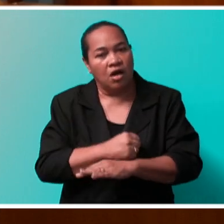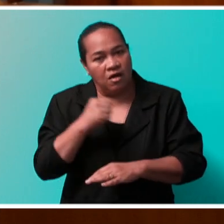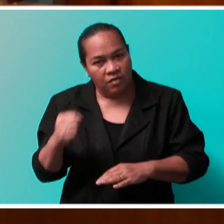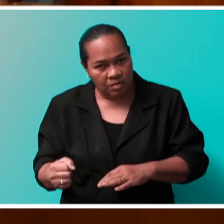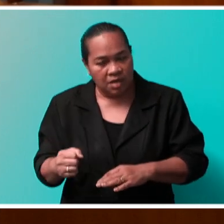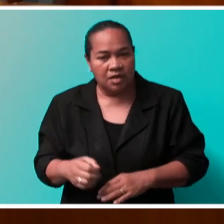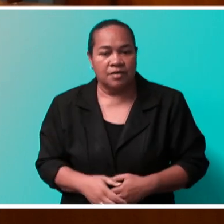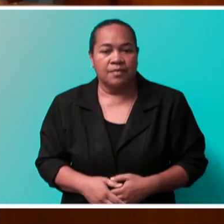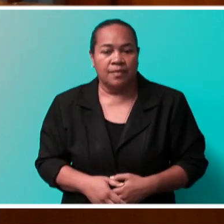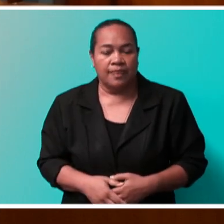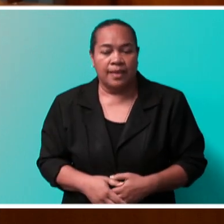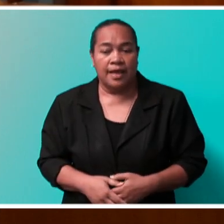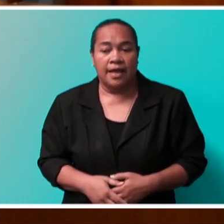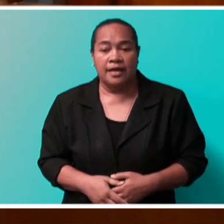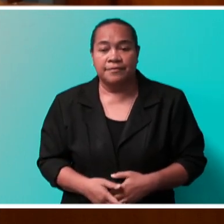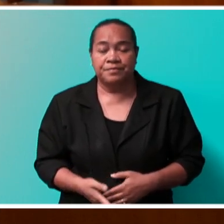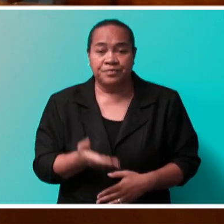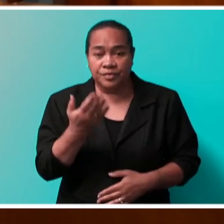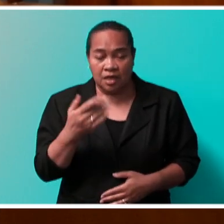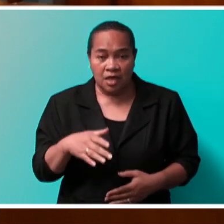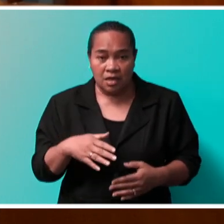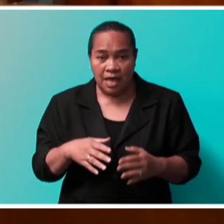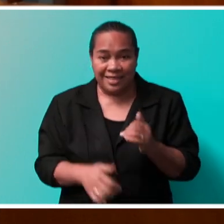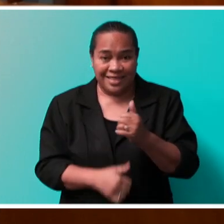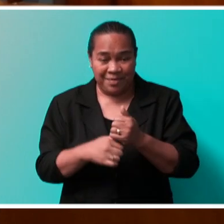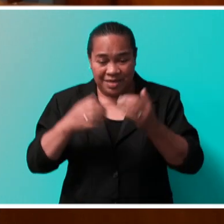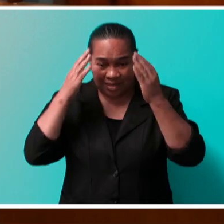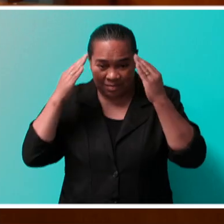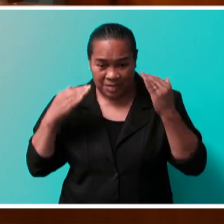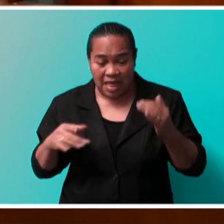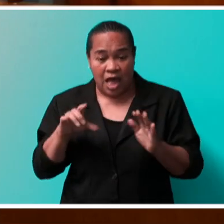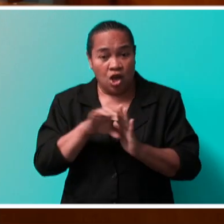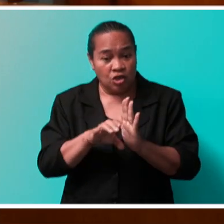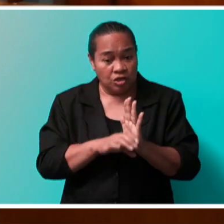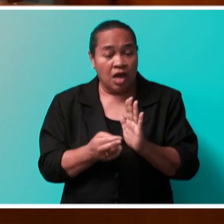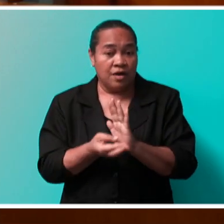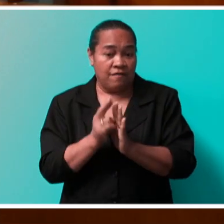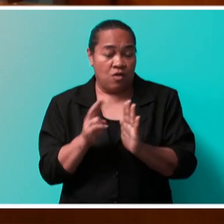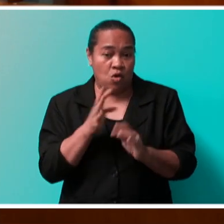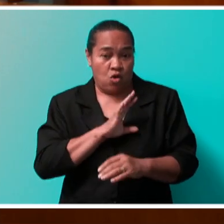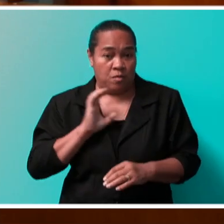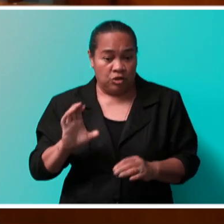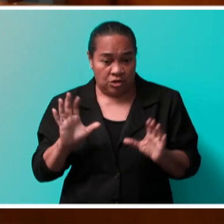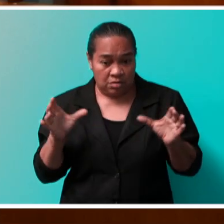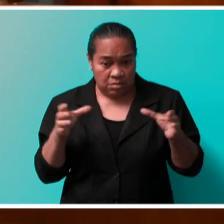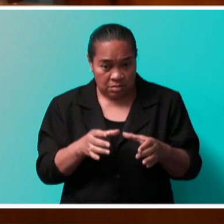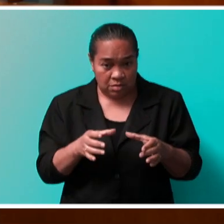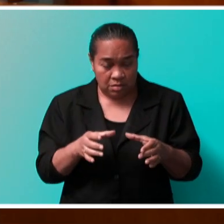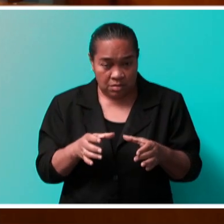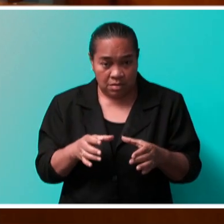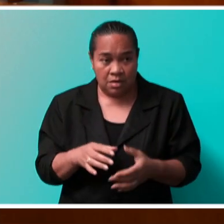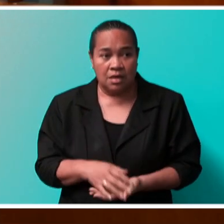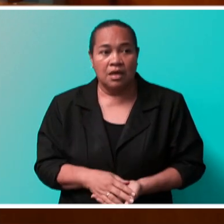Honorable Madam Deputy Speaker, the Constitution Review Commission sits at the center of